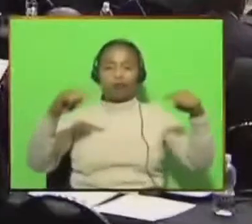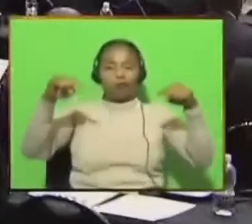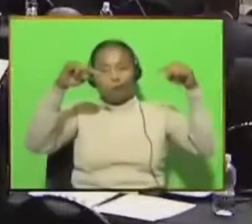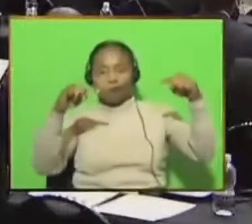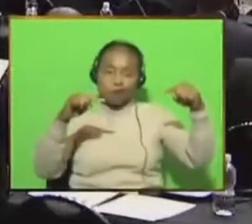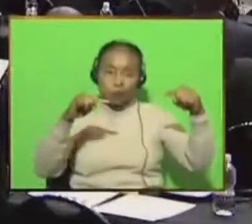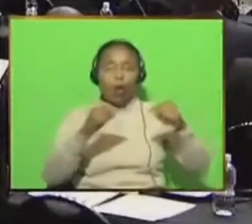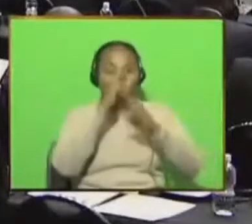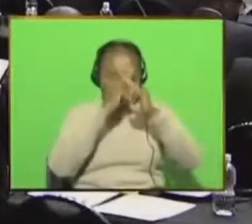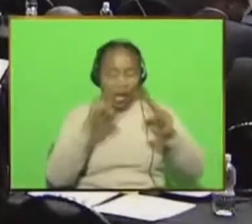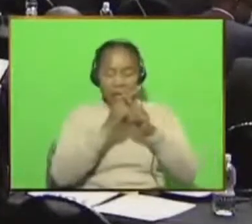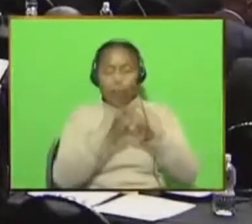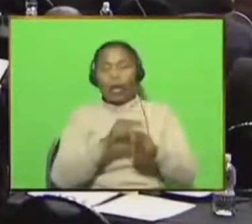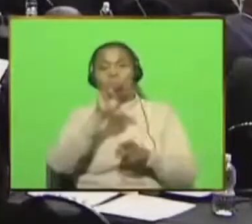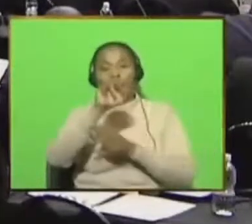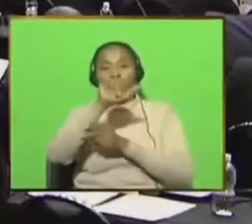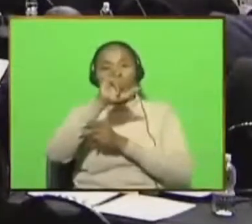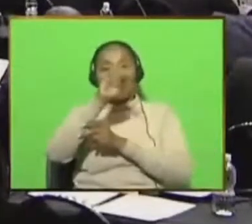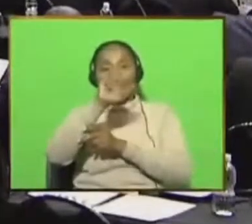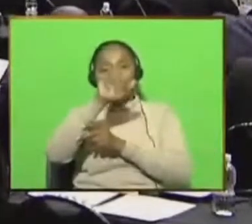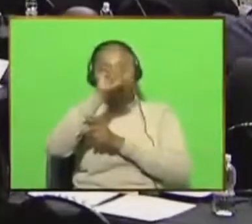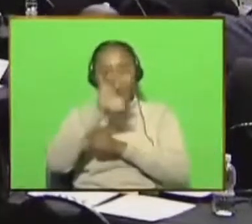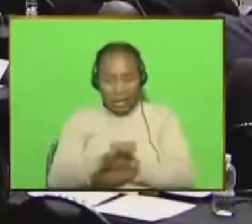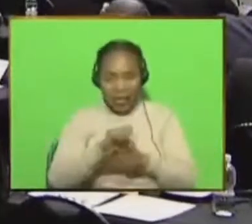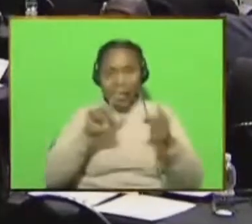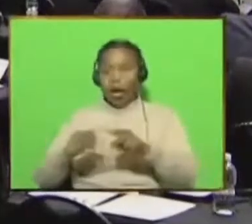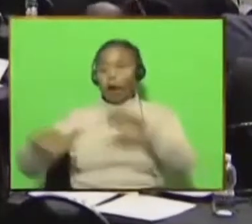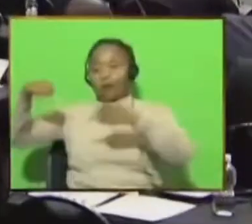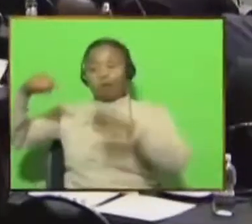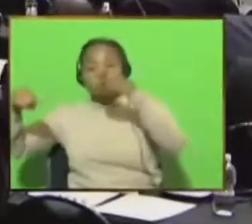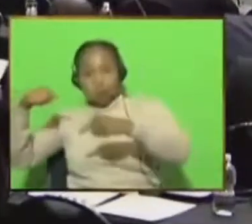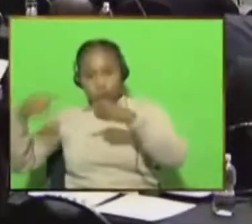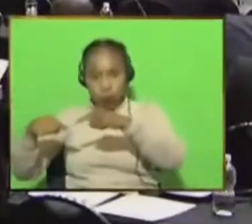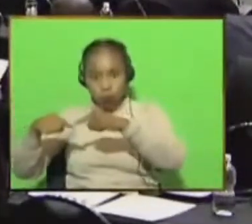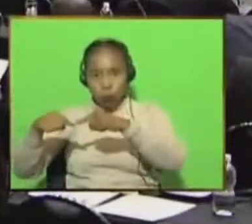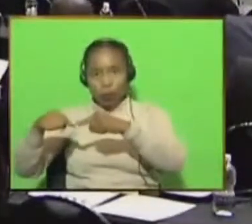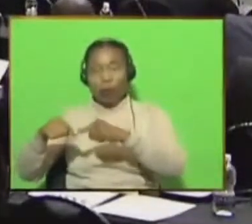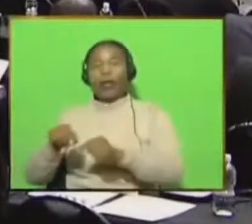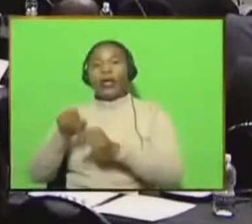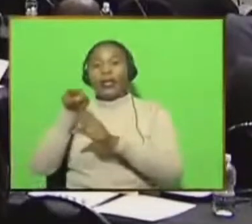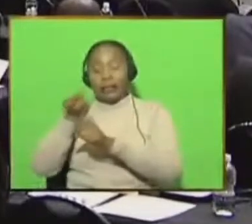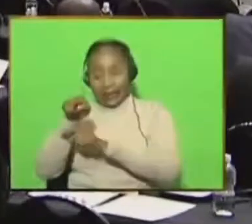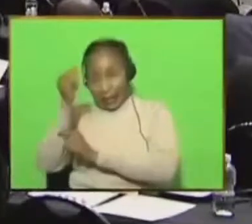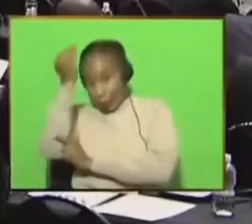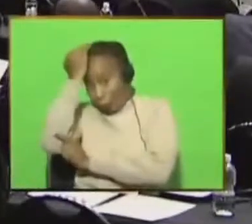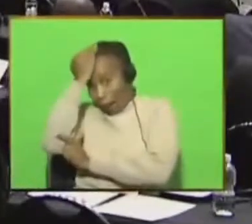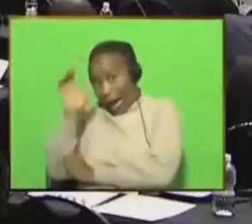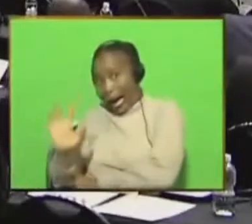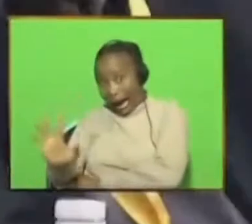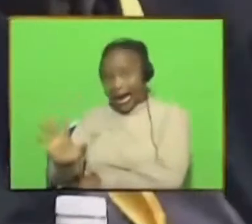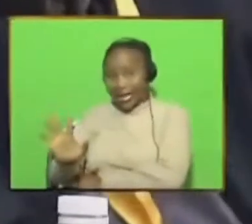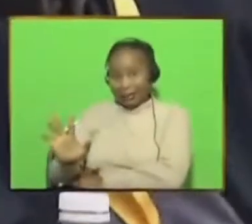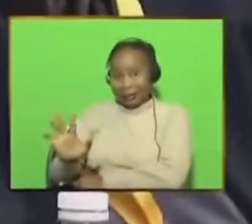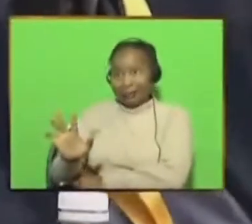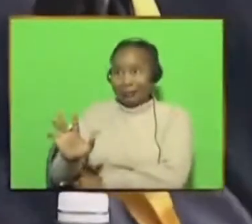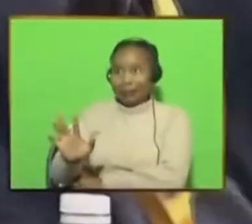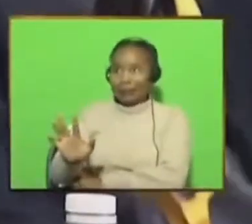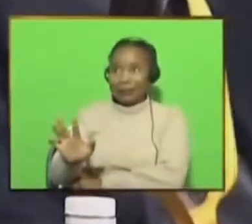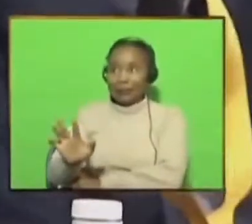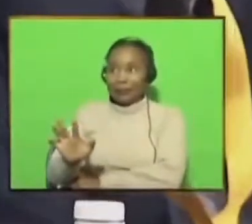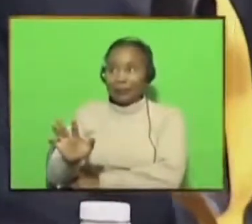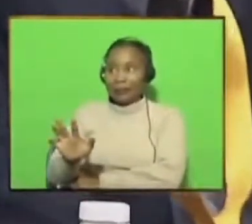contestation. But we have been here when there was a contestation and voting happened in